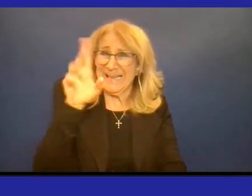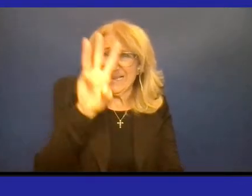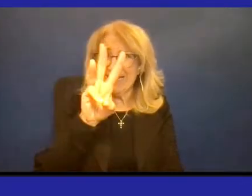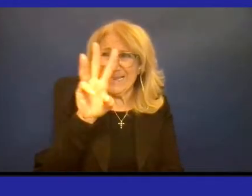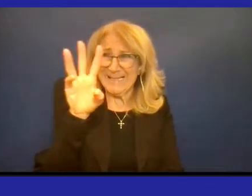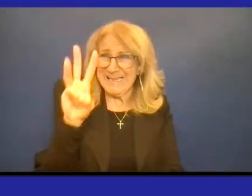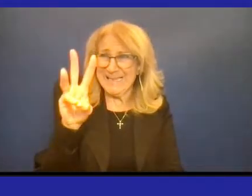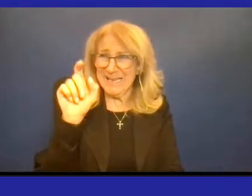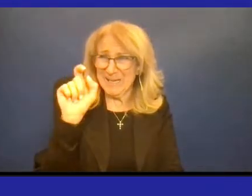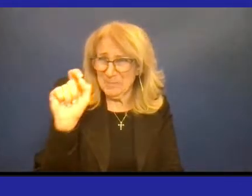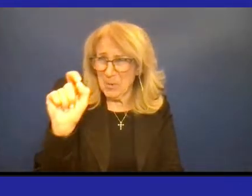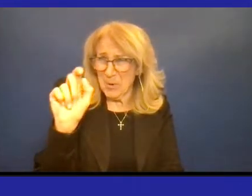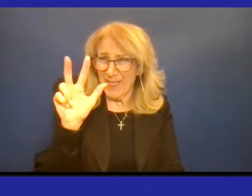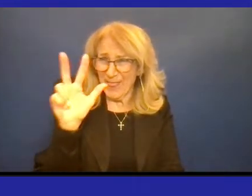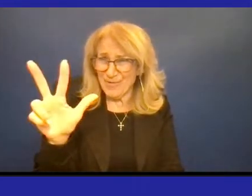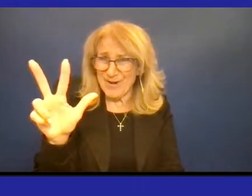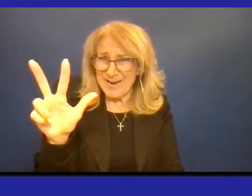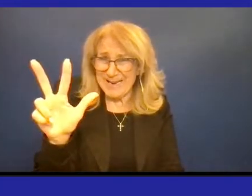66.3.